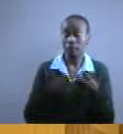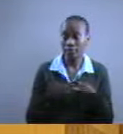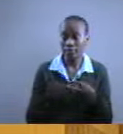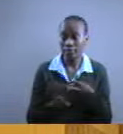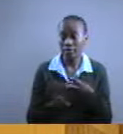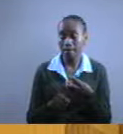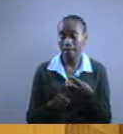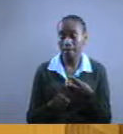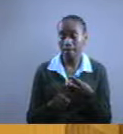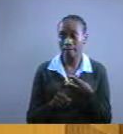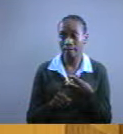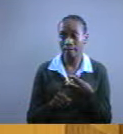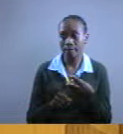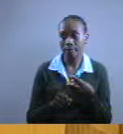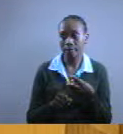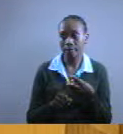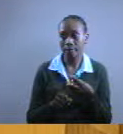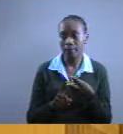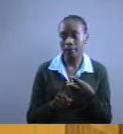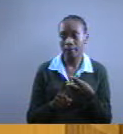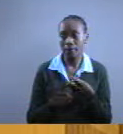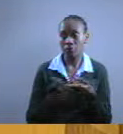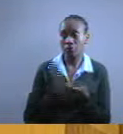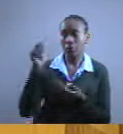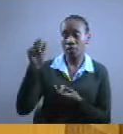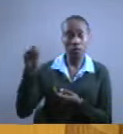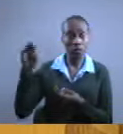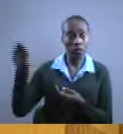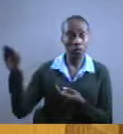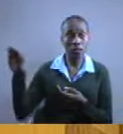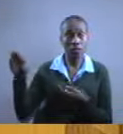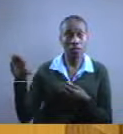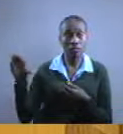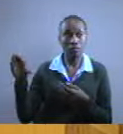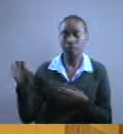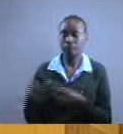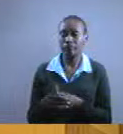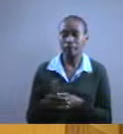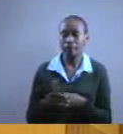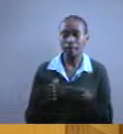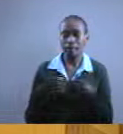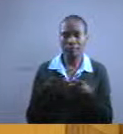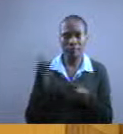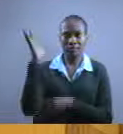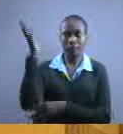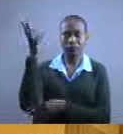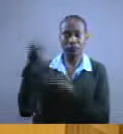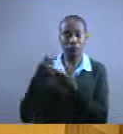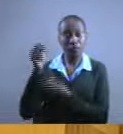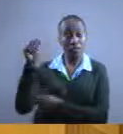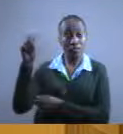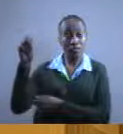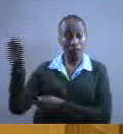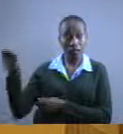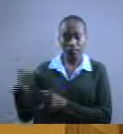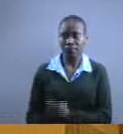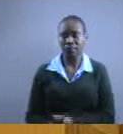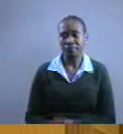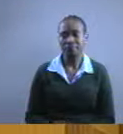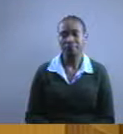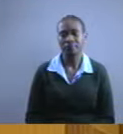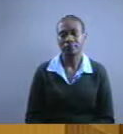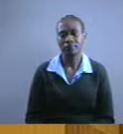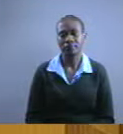any member of the ANC wish to make a statement? The ANC. I thank you, Speaker. Free Marwan Bogati